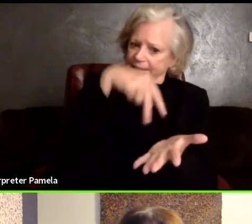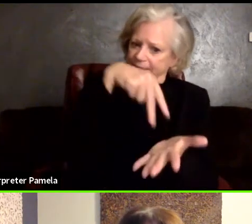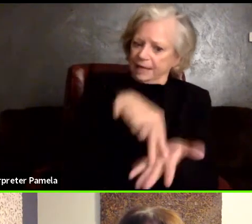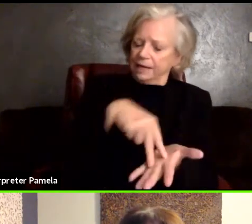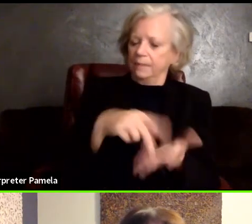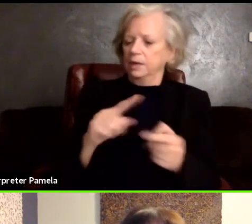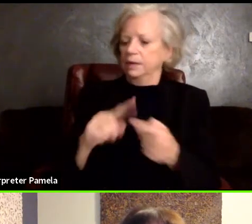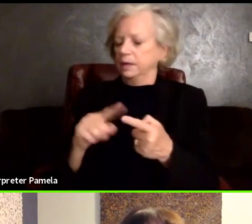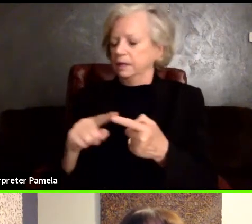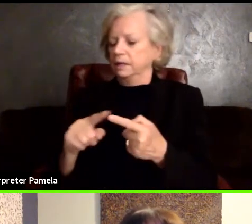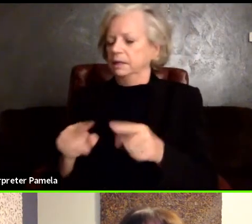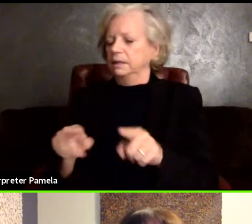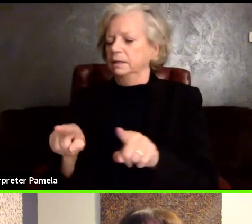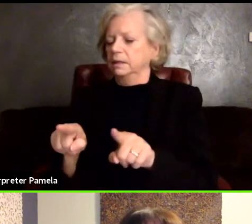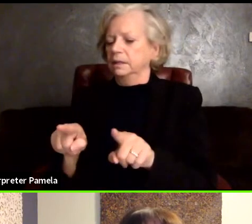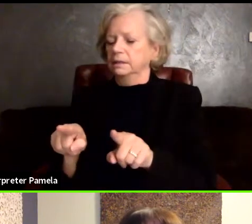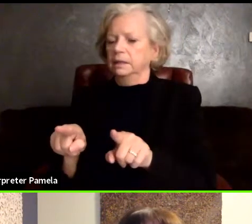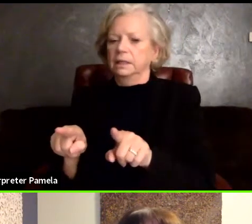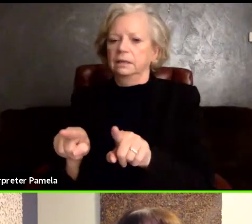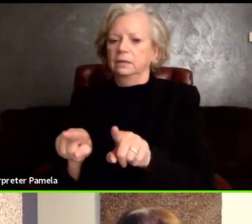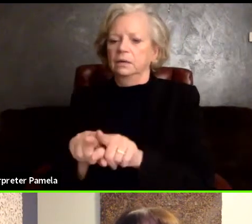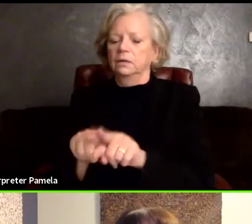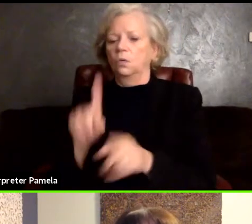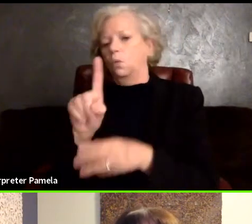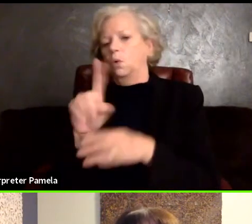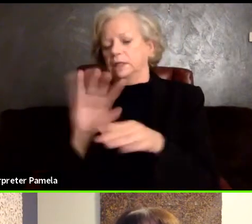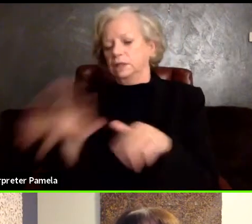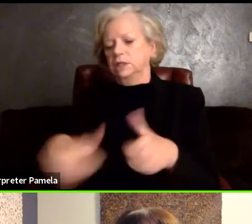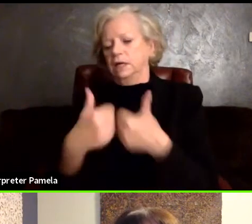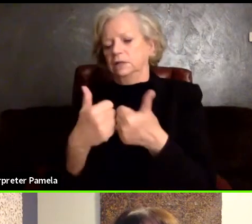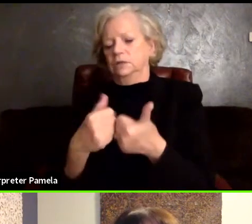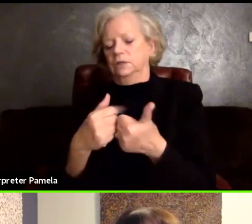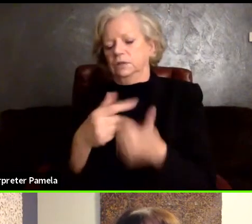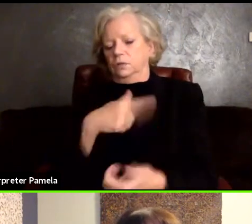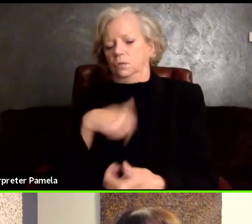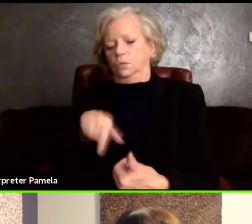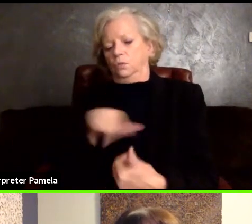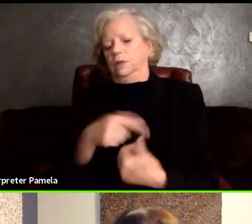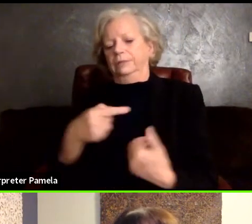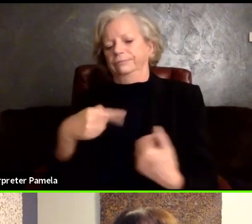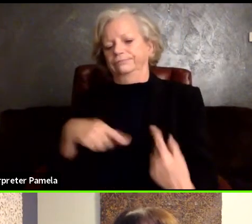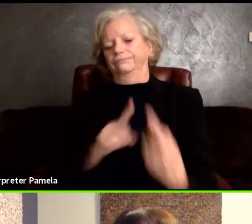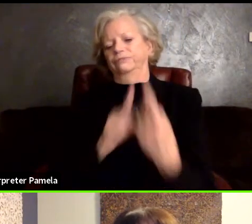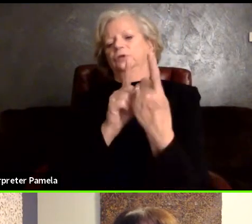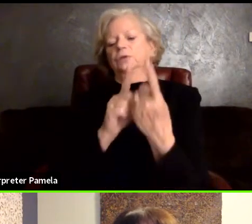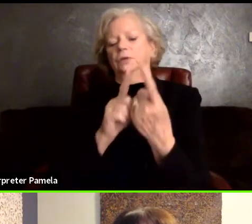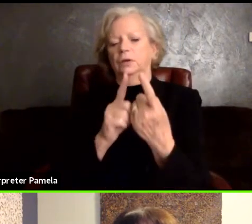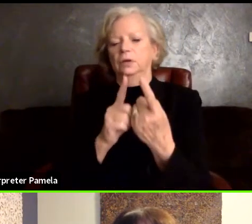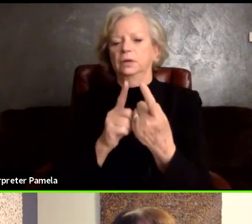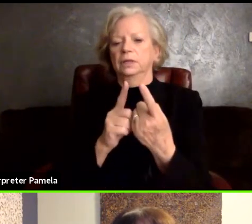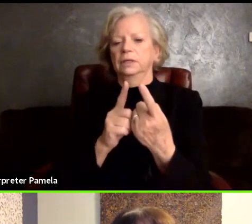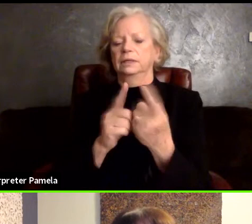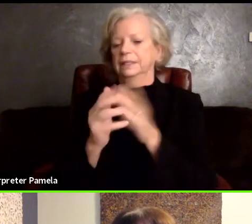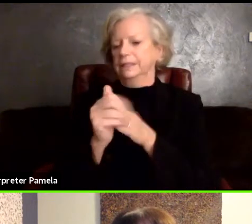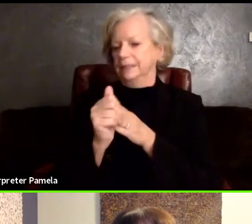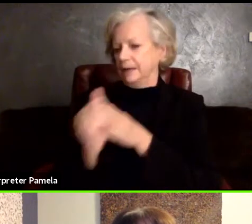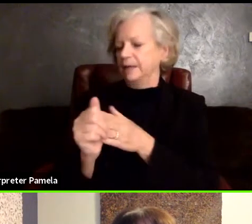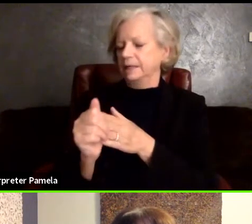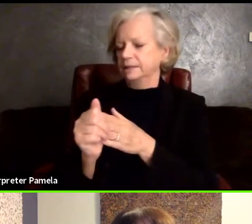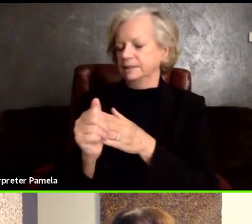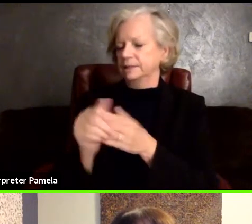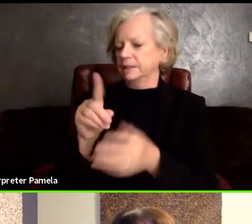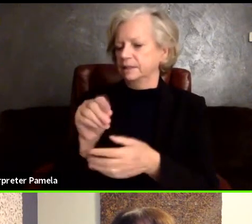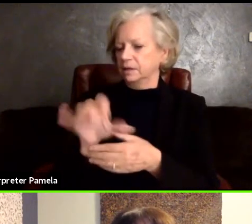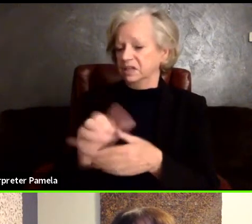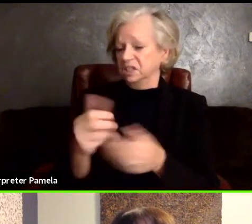never have before. One of the challenges that we've run into, especially with the guidance documents and things, has just been, this is new work for